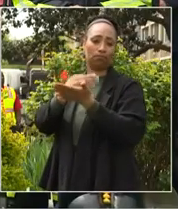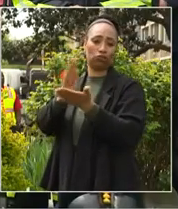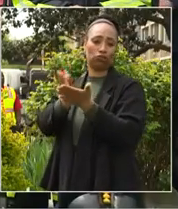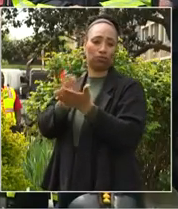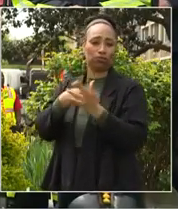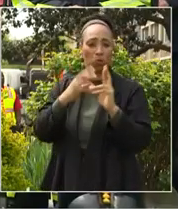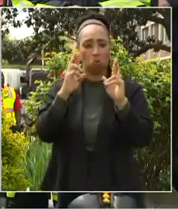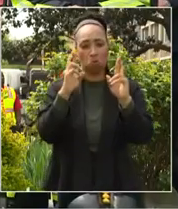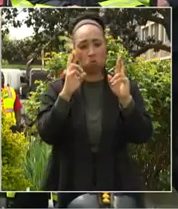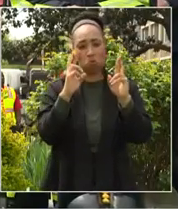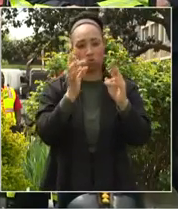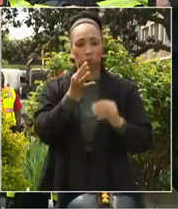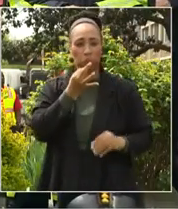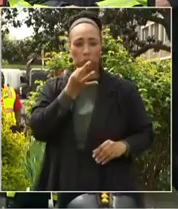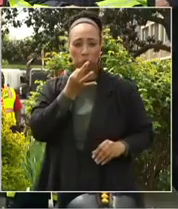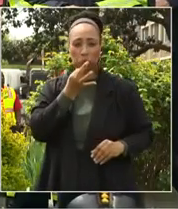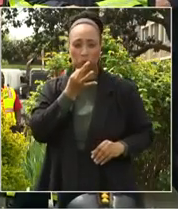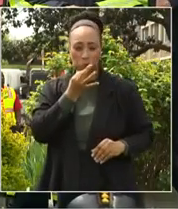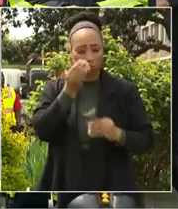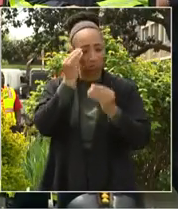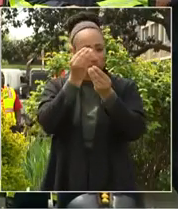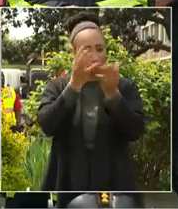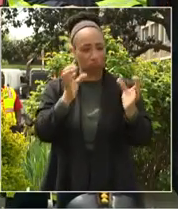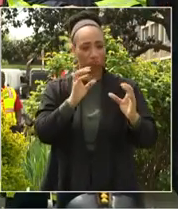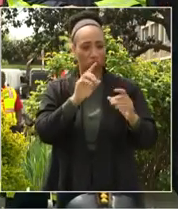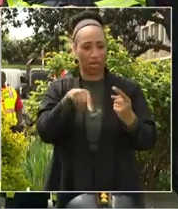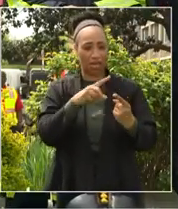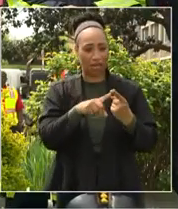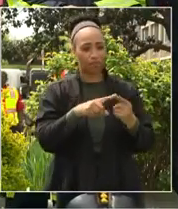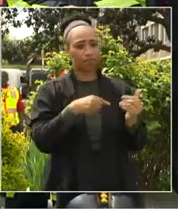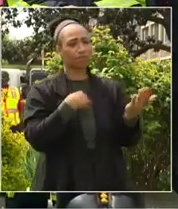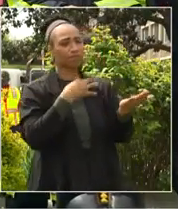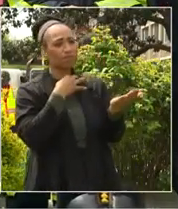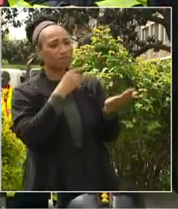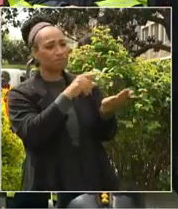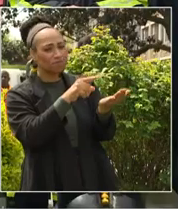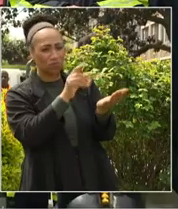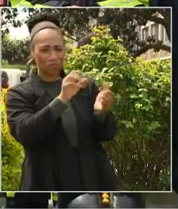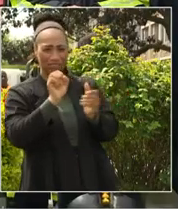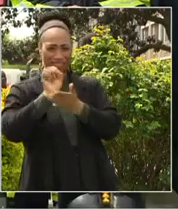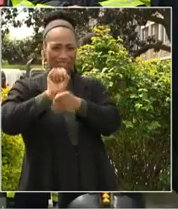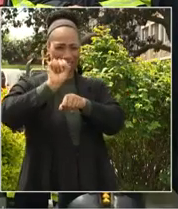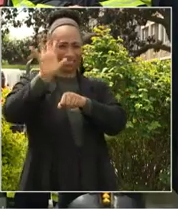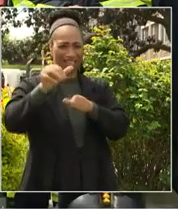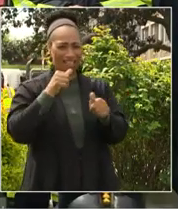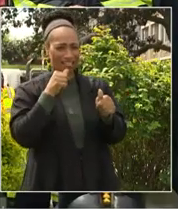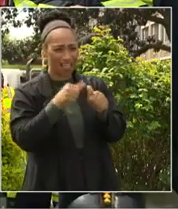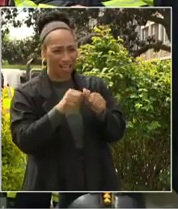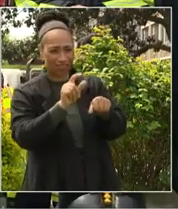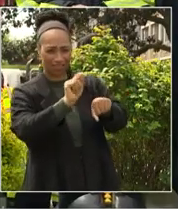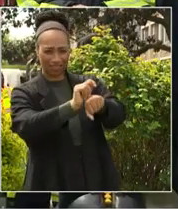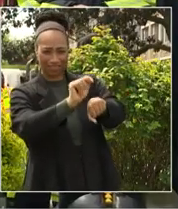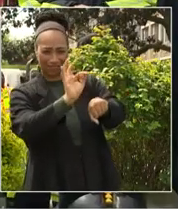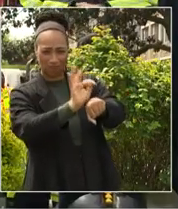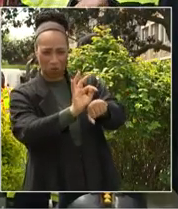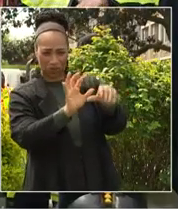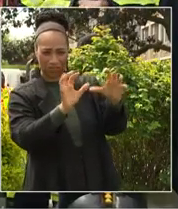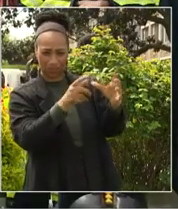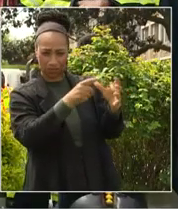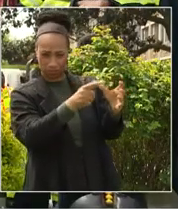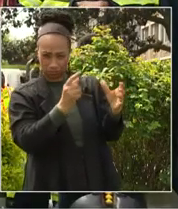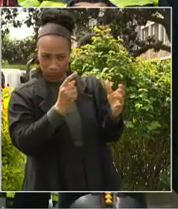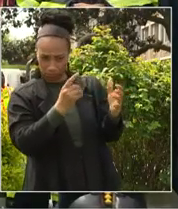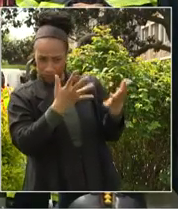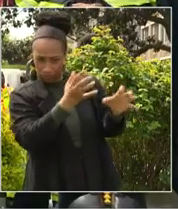week to the task force. Mm-hmm. Have you heard back about that letter, and have you been invited to join the task force? The district is not a part of the